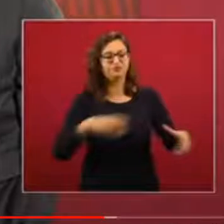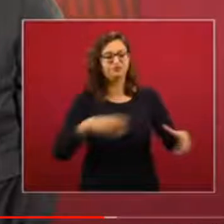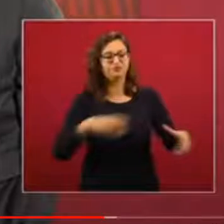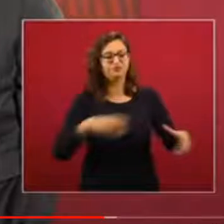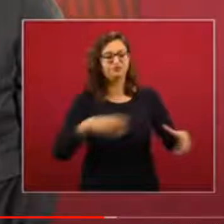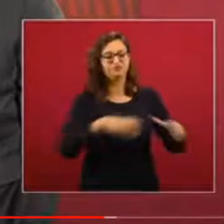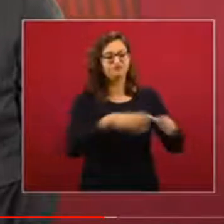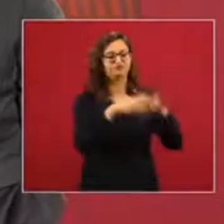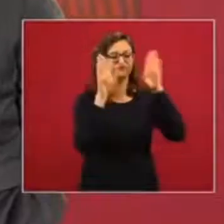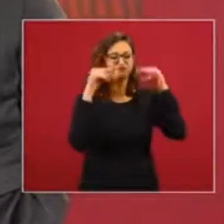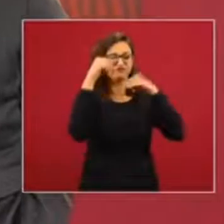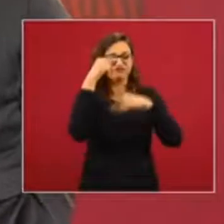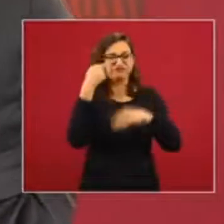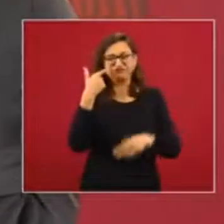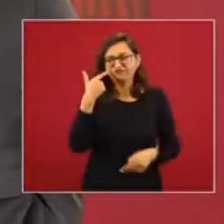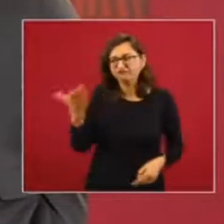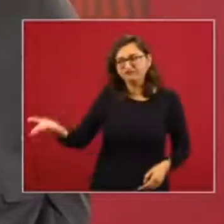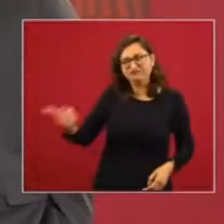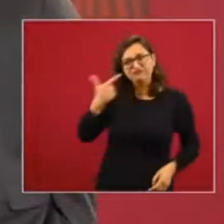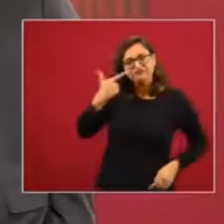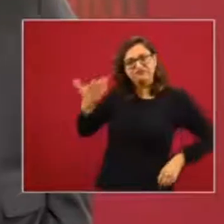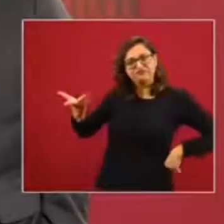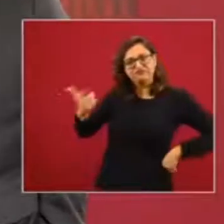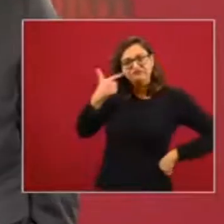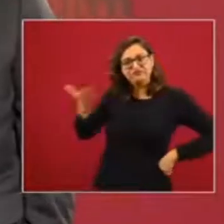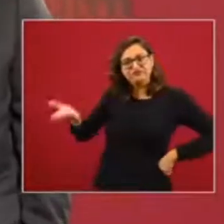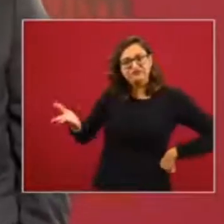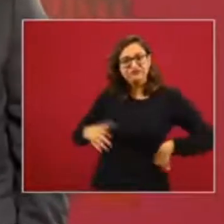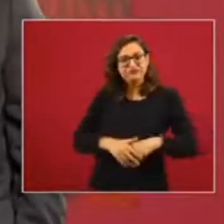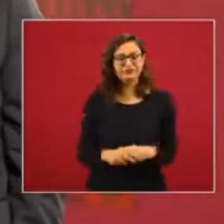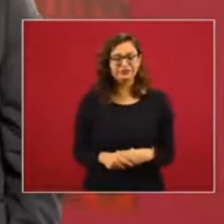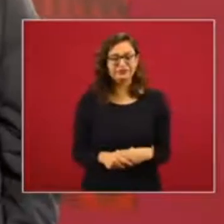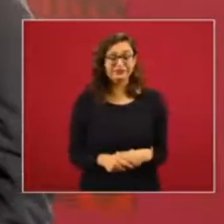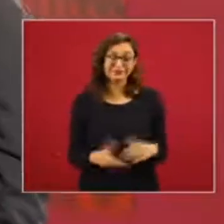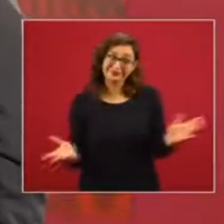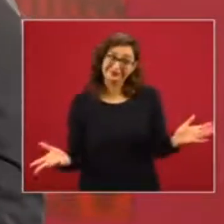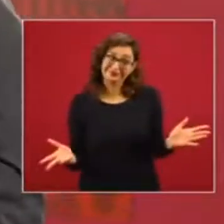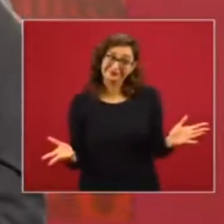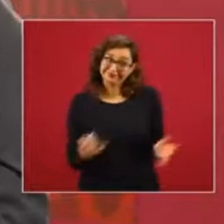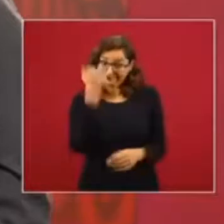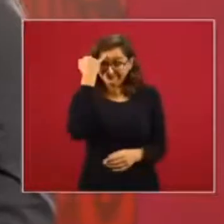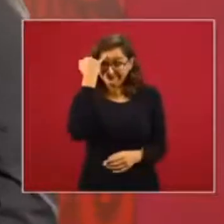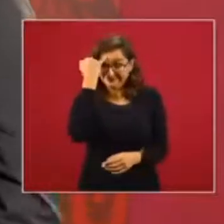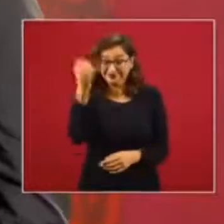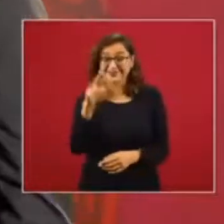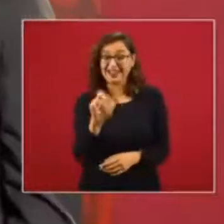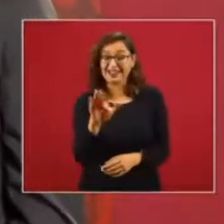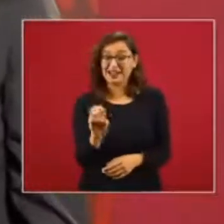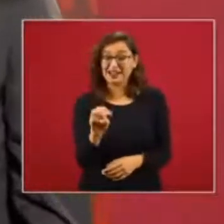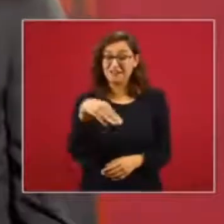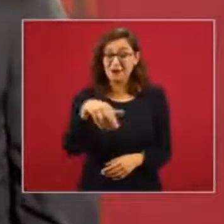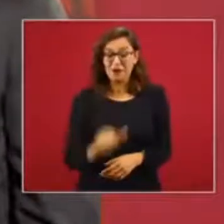of. ya me imagino al Reforma, ¿no? I can only Ocho imagine columnas. Reforma.